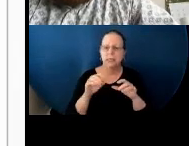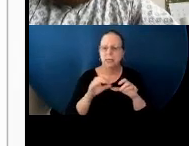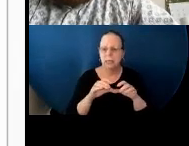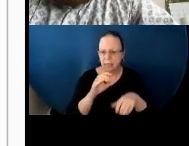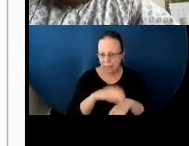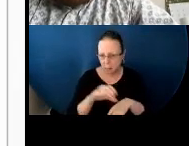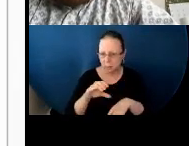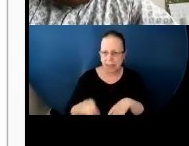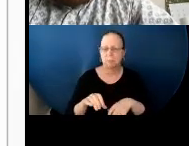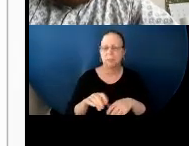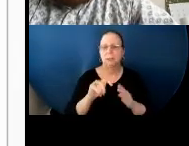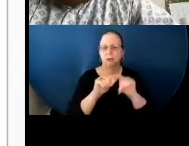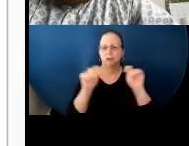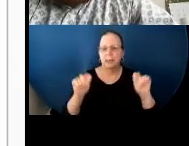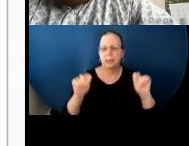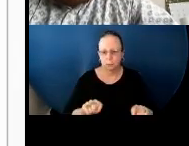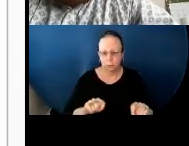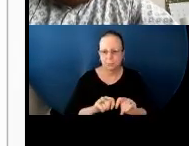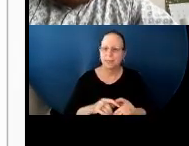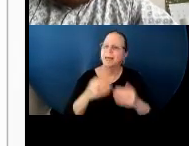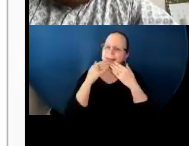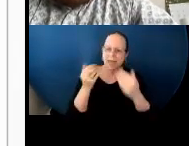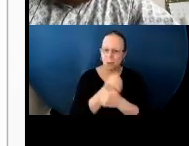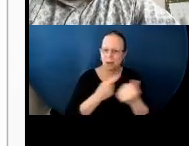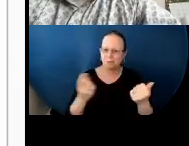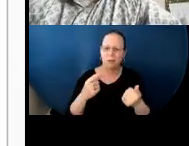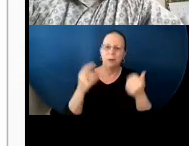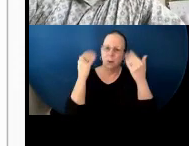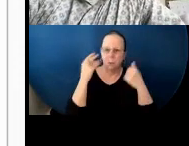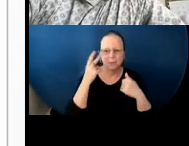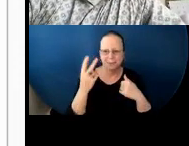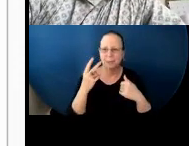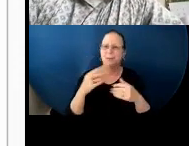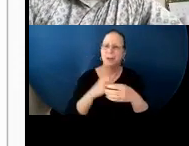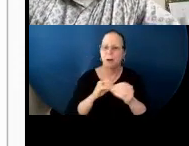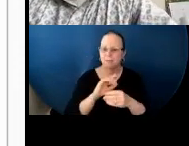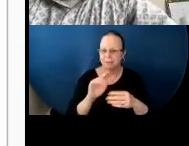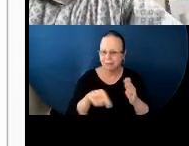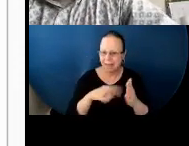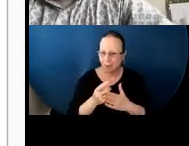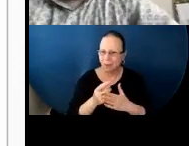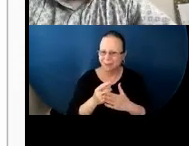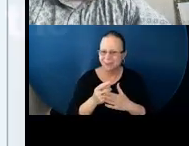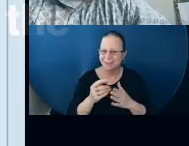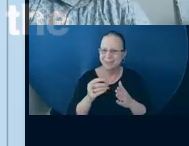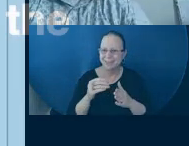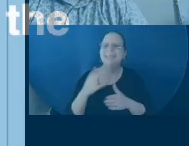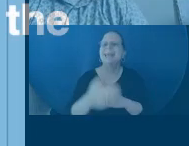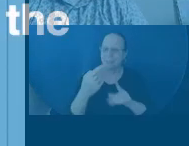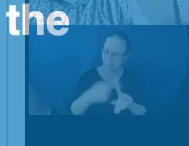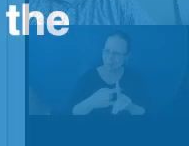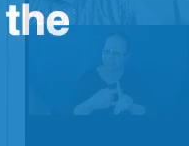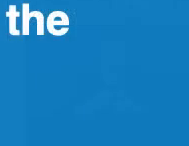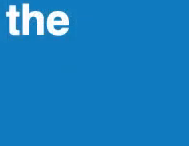for this webinar. Anyway, thank you, everybody, and we hope to see you at the office hour in next month.